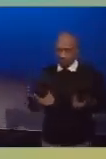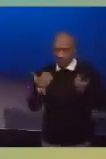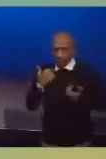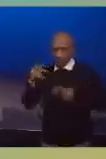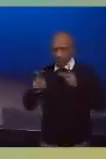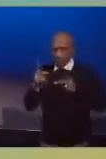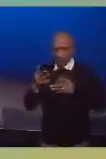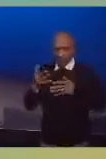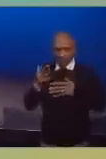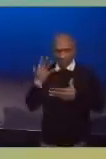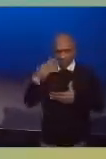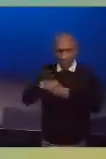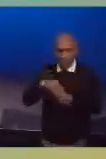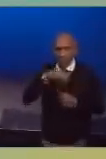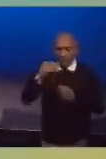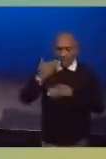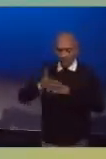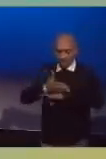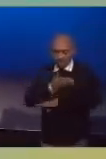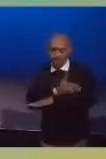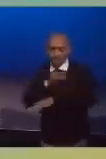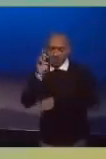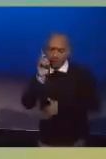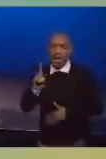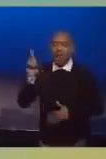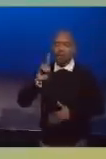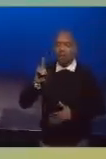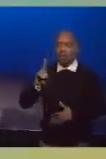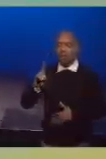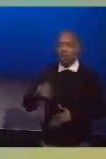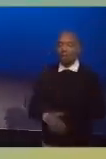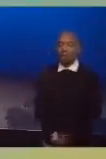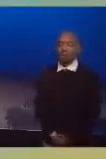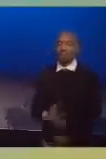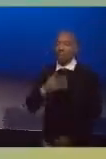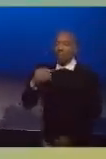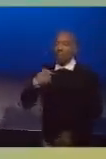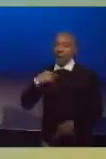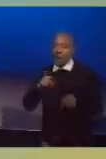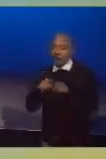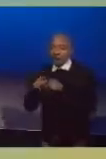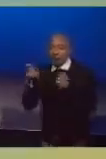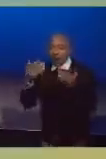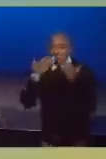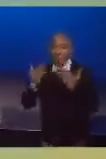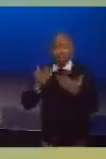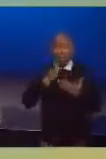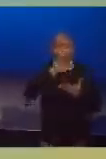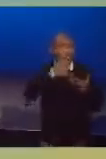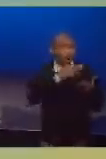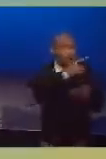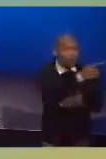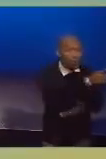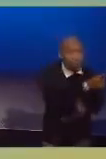preserving and improving democracy. And I want to thank all of you,